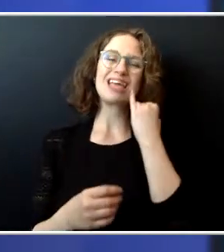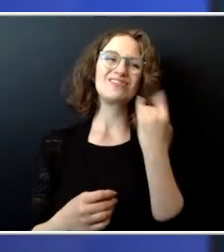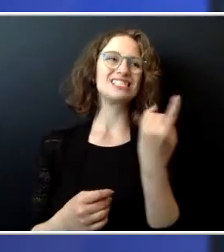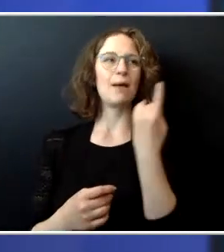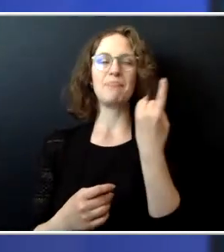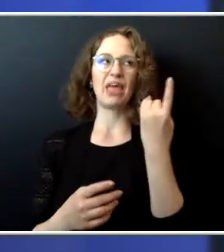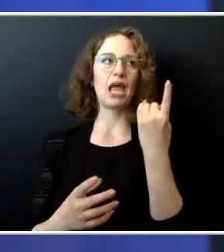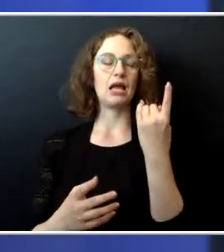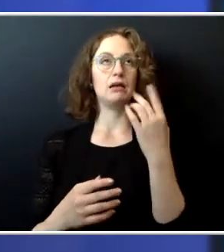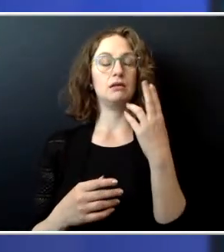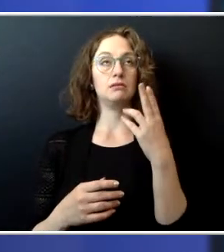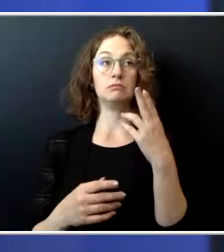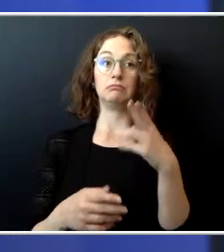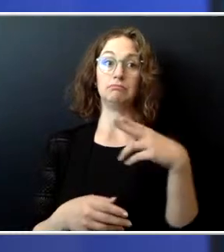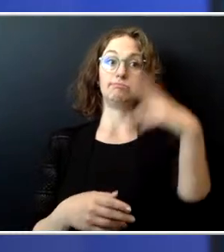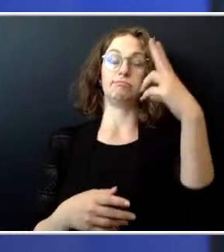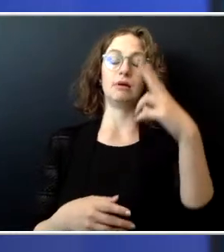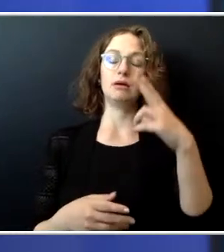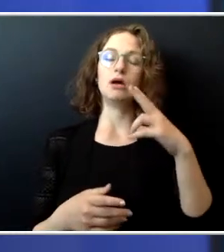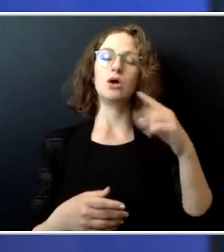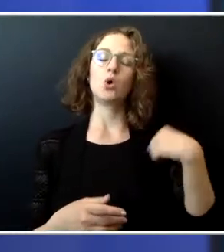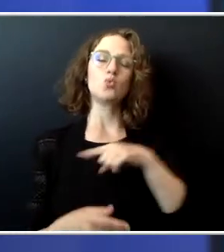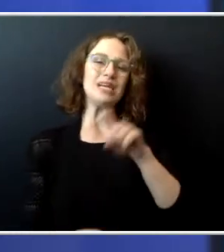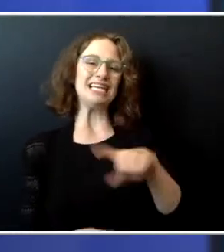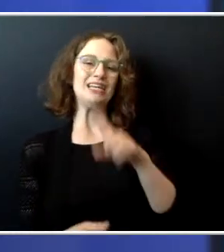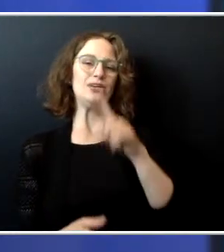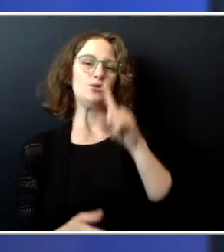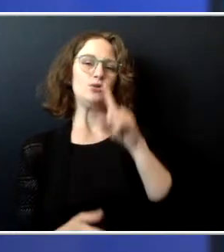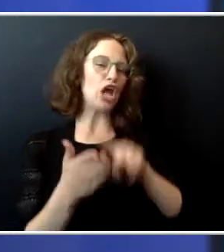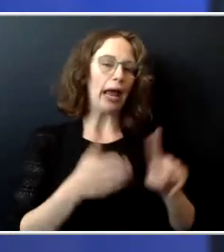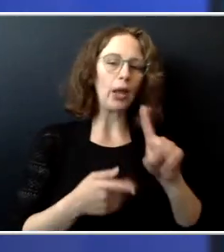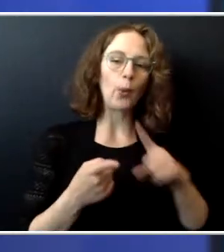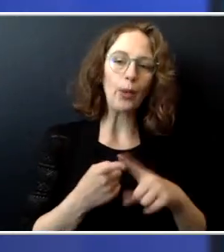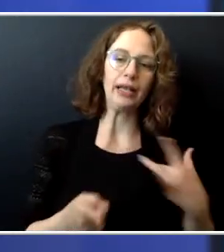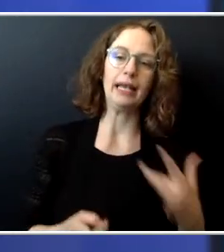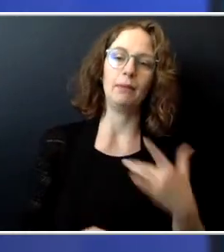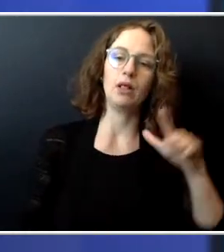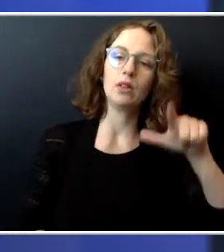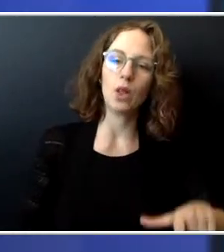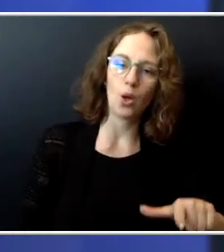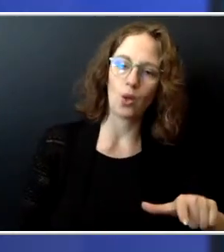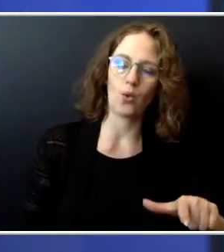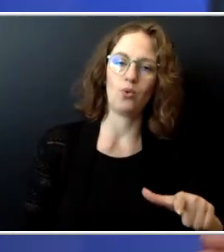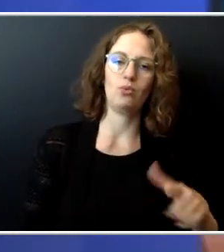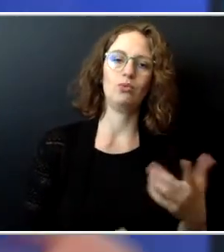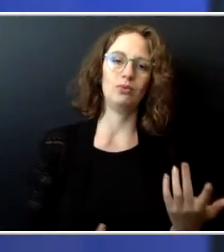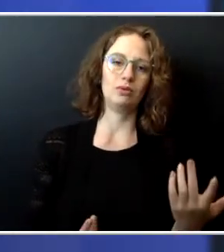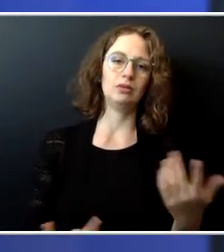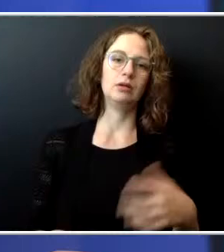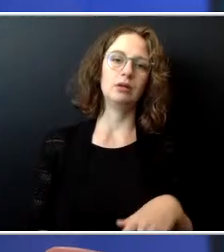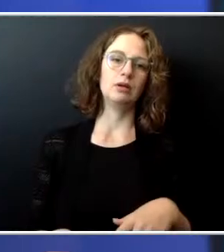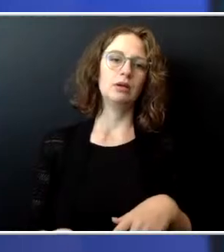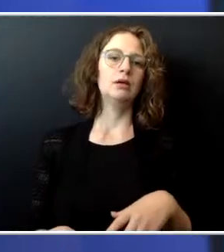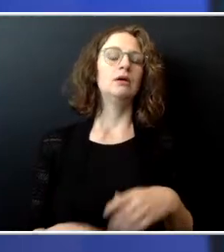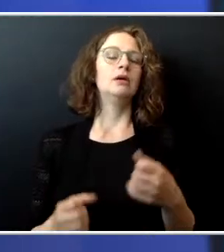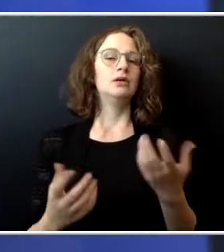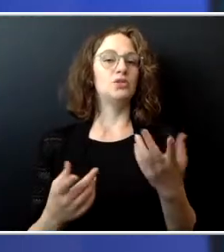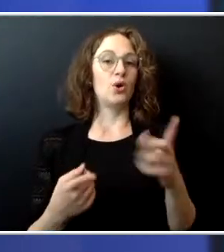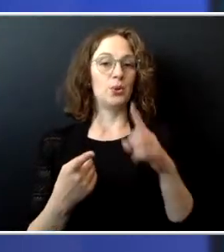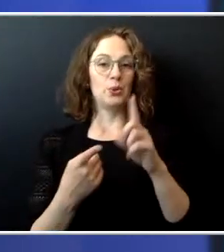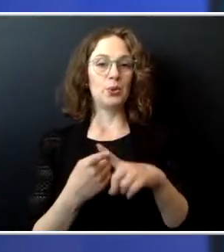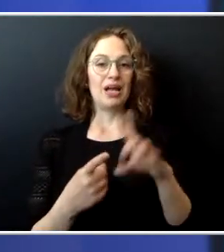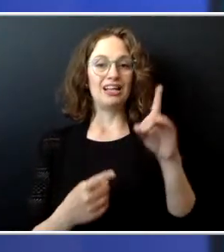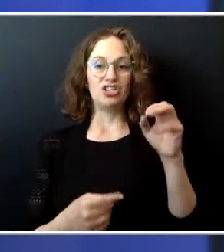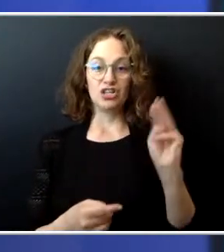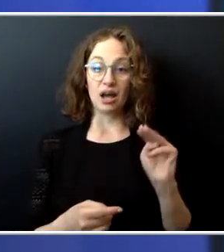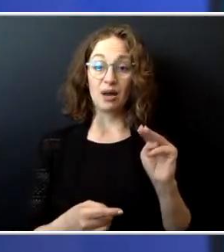you check in the morning, you don't really get, to the point that it's supposed to be low. So when Dom was doing these tests at night,